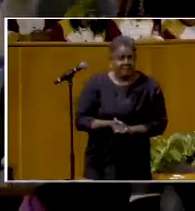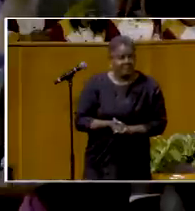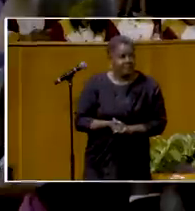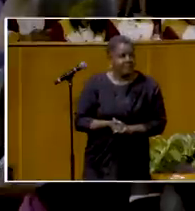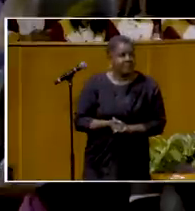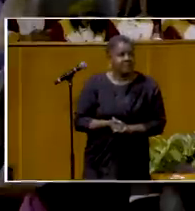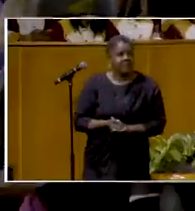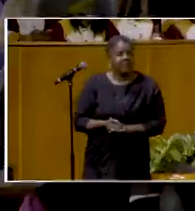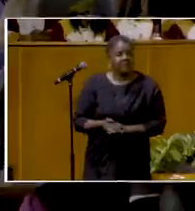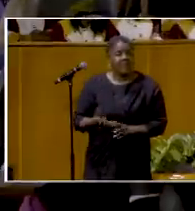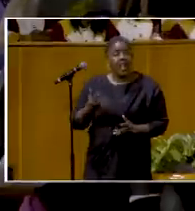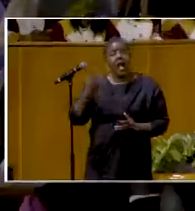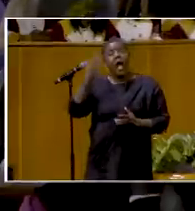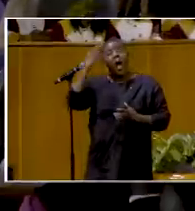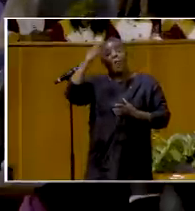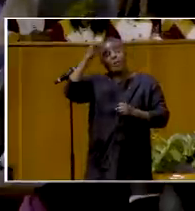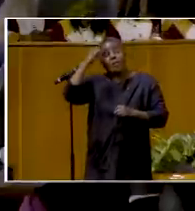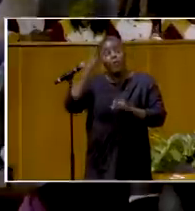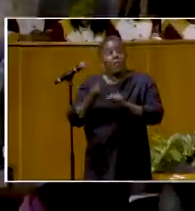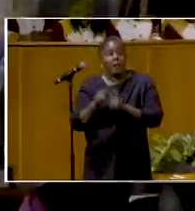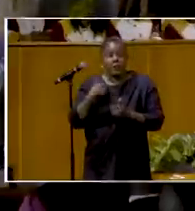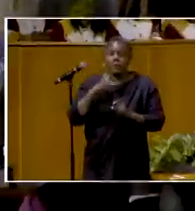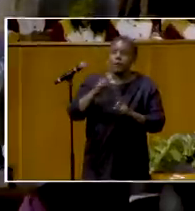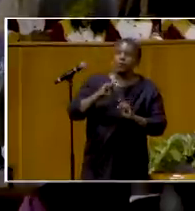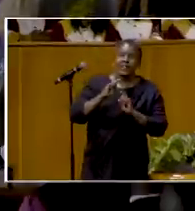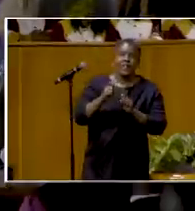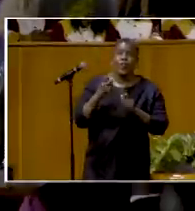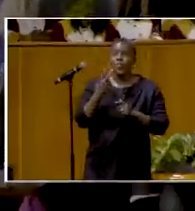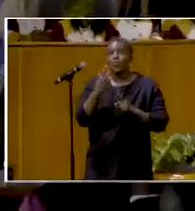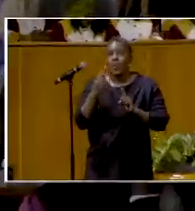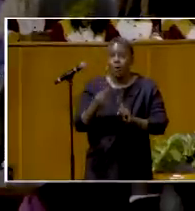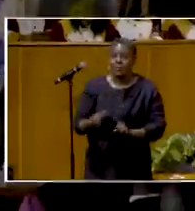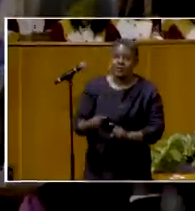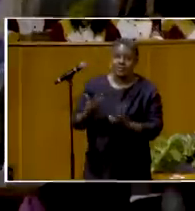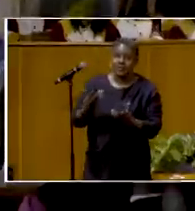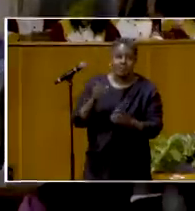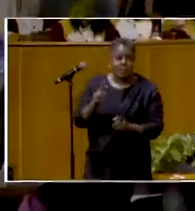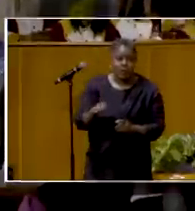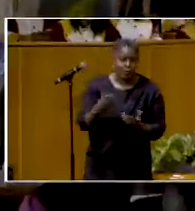the president of Baptists is in the house. I'm supposed to give you 3 points.